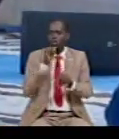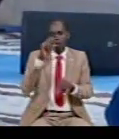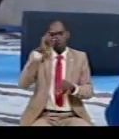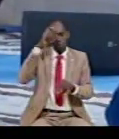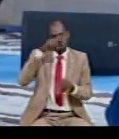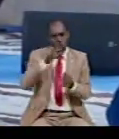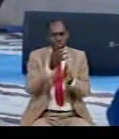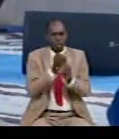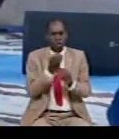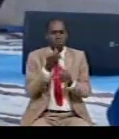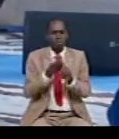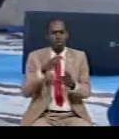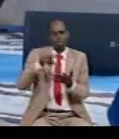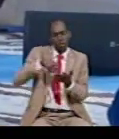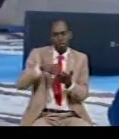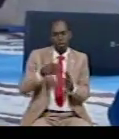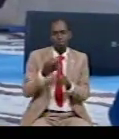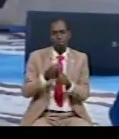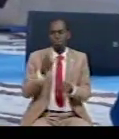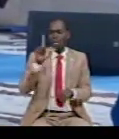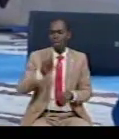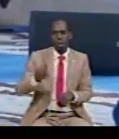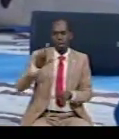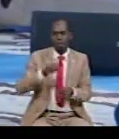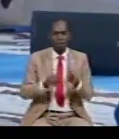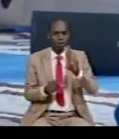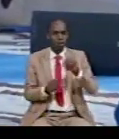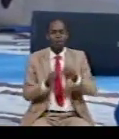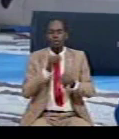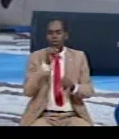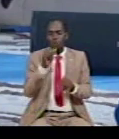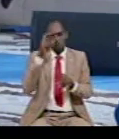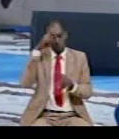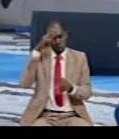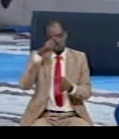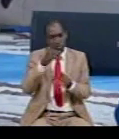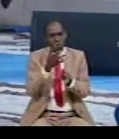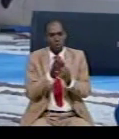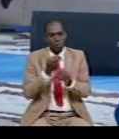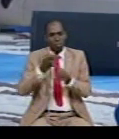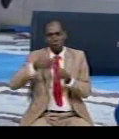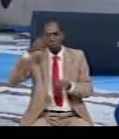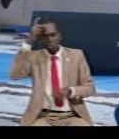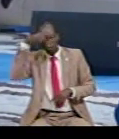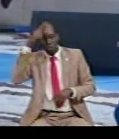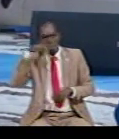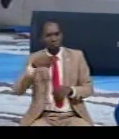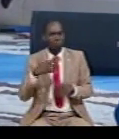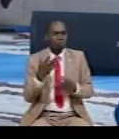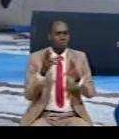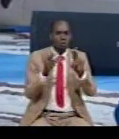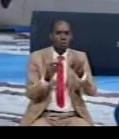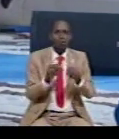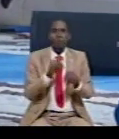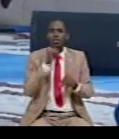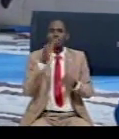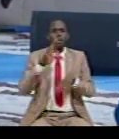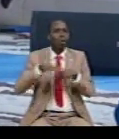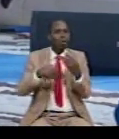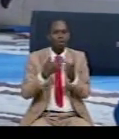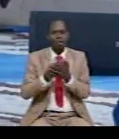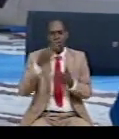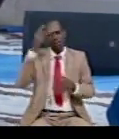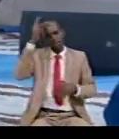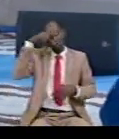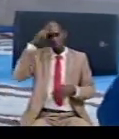library, the wisdom you gather from the philosophers, the wisdom you gather, all those philosophers of the past, have you heard about